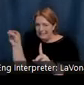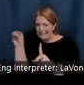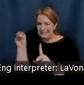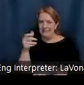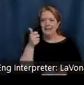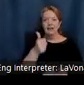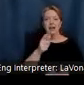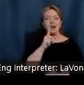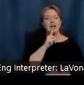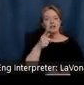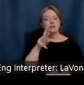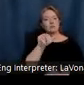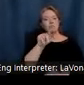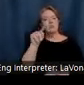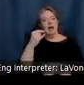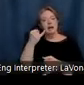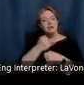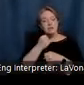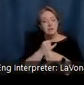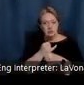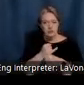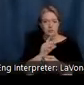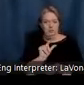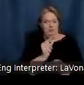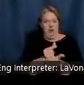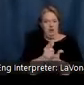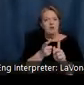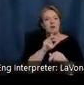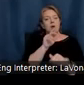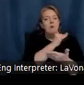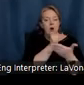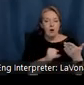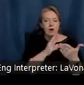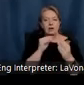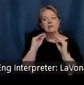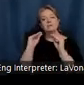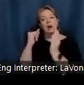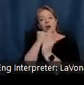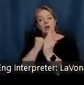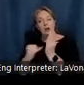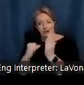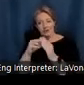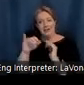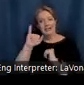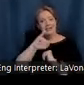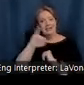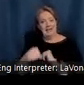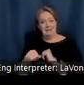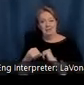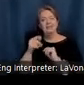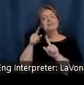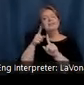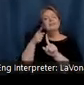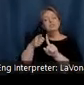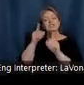art and an art educator in Indianapolis, teaching art to teachers at the Heron School of